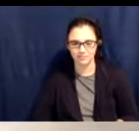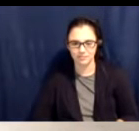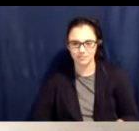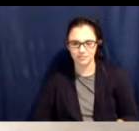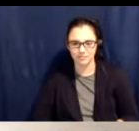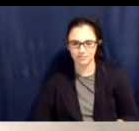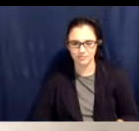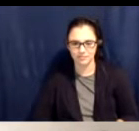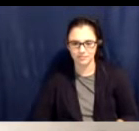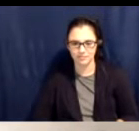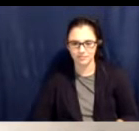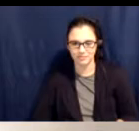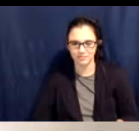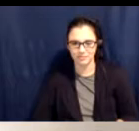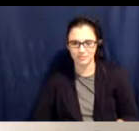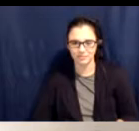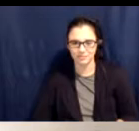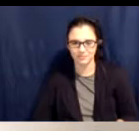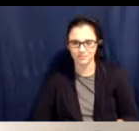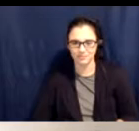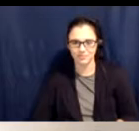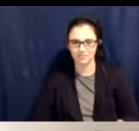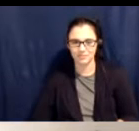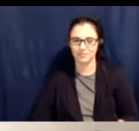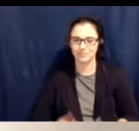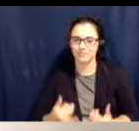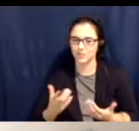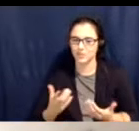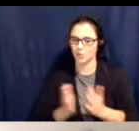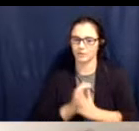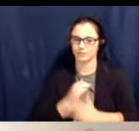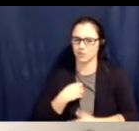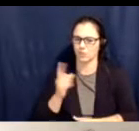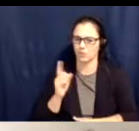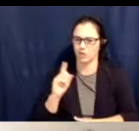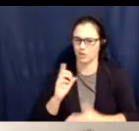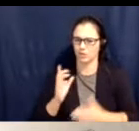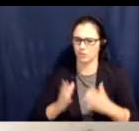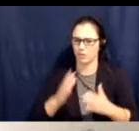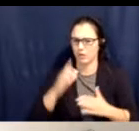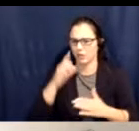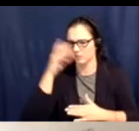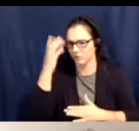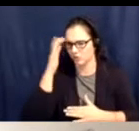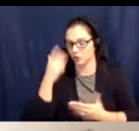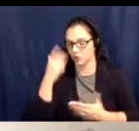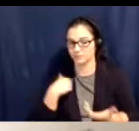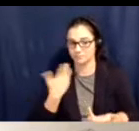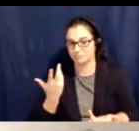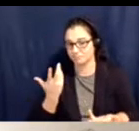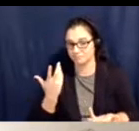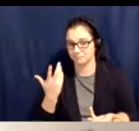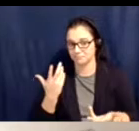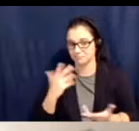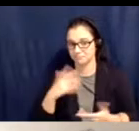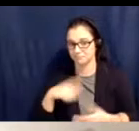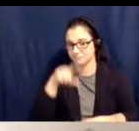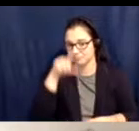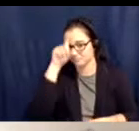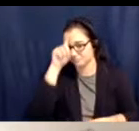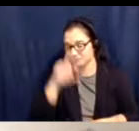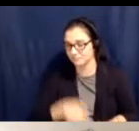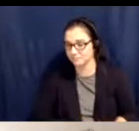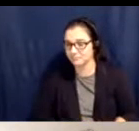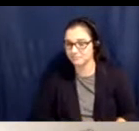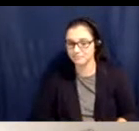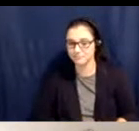See, now you asked me, Ron, where is the robotics or artificial intelligence in this? I couldn't make a judgment on that.